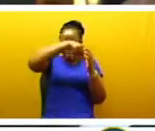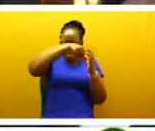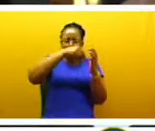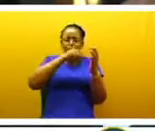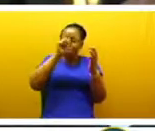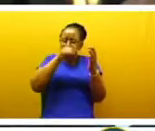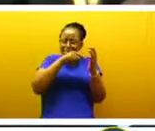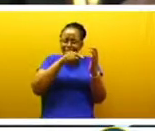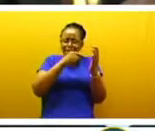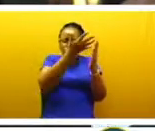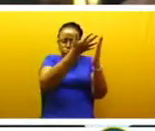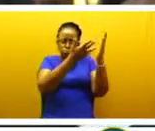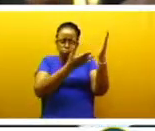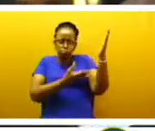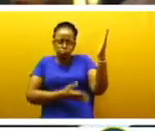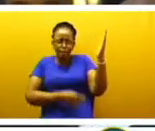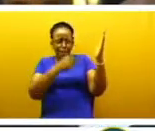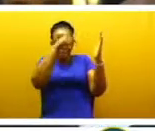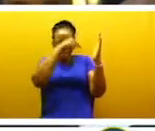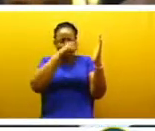offense?